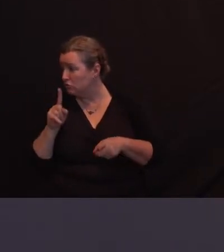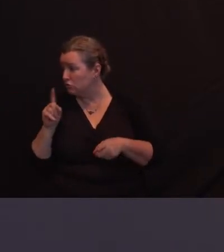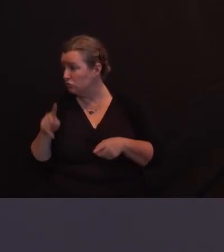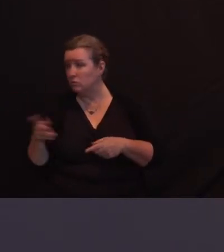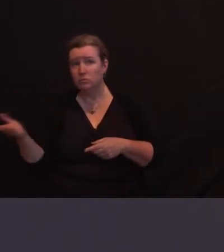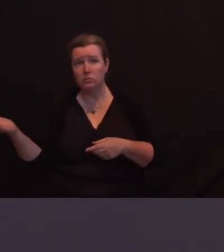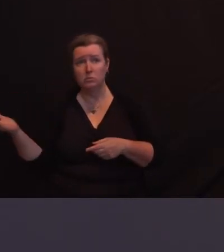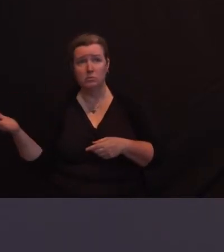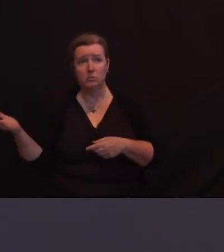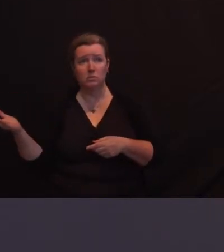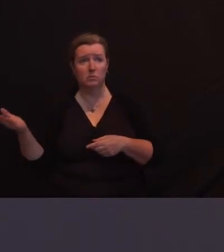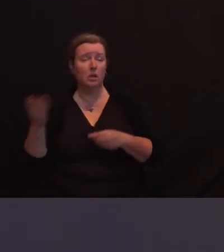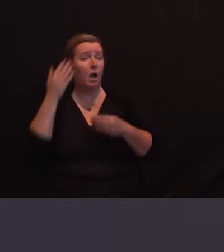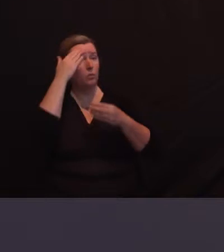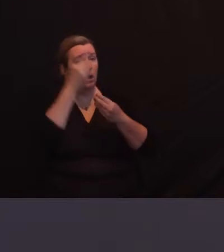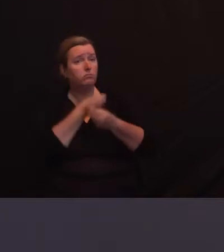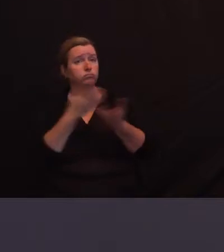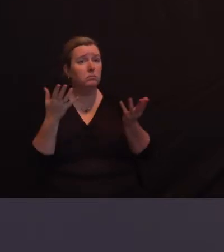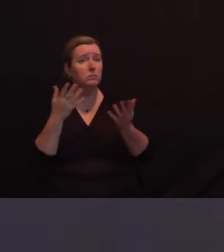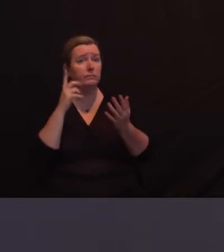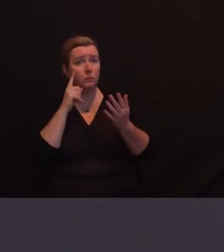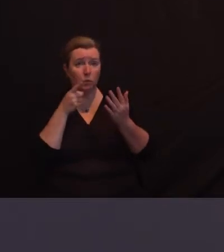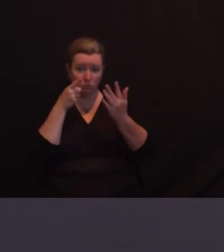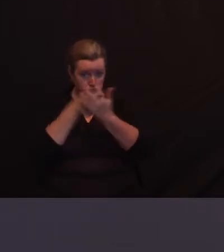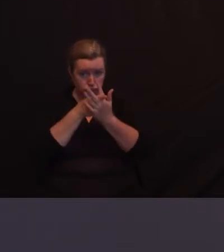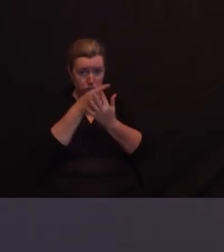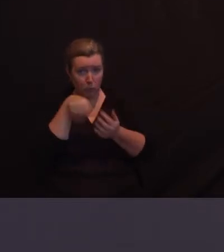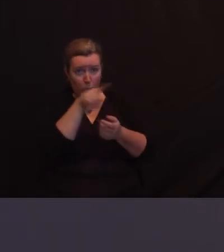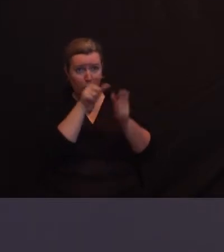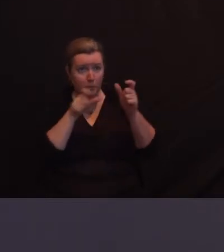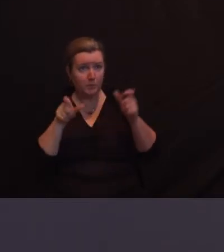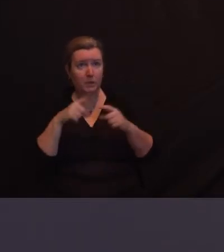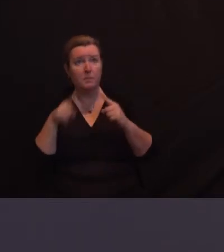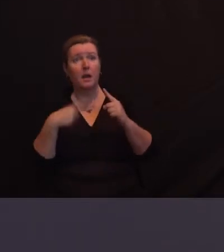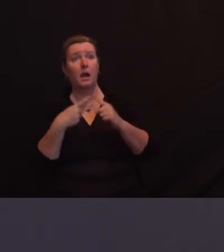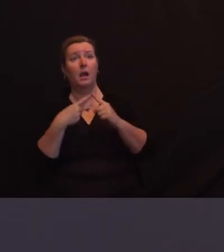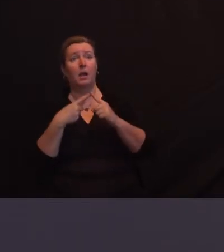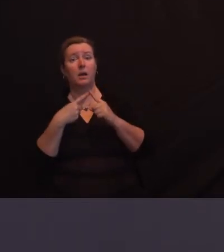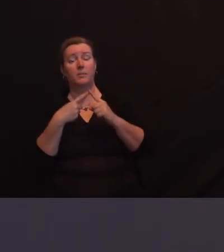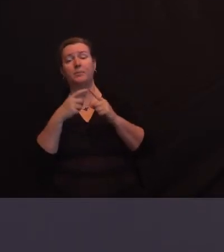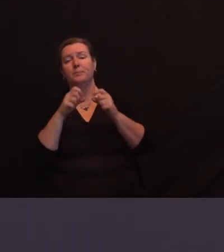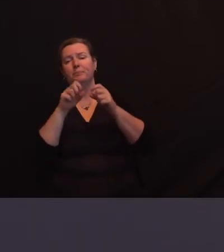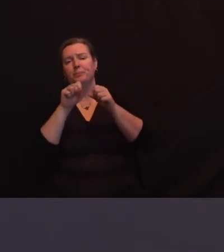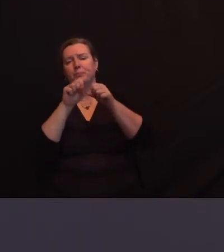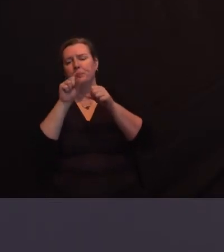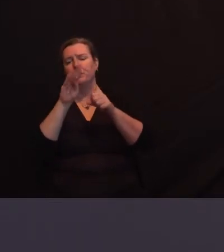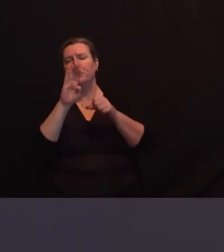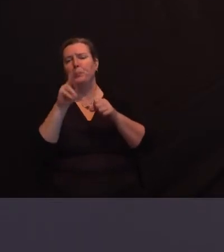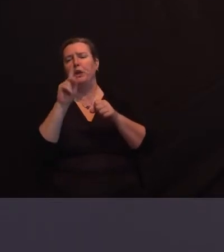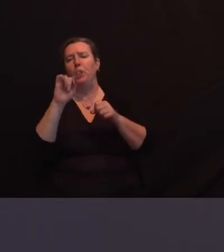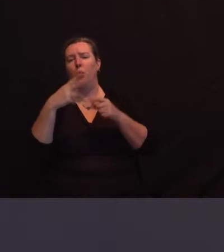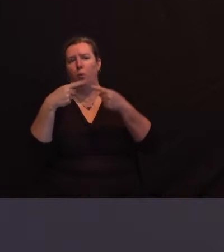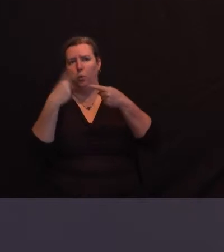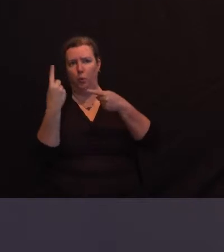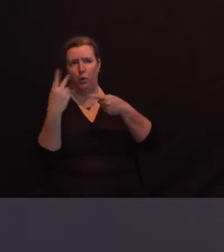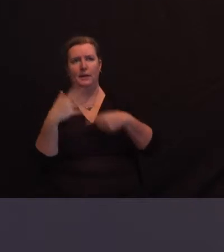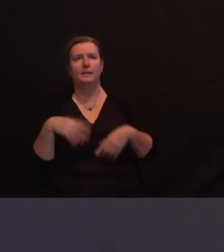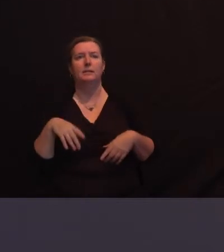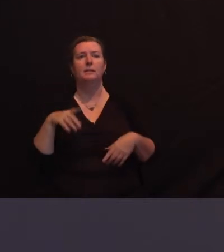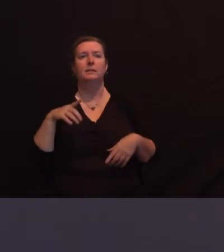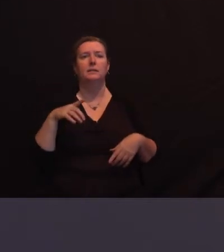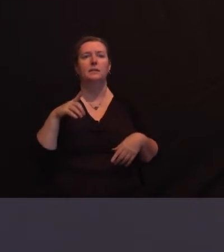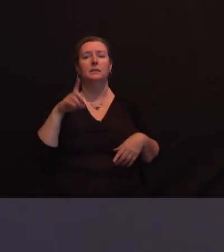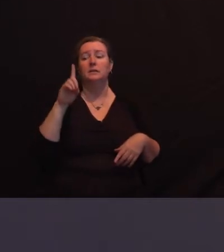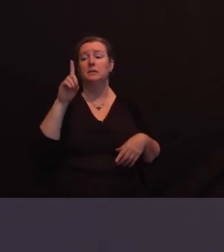message is on the breakthrough case. My message would be, even with this hellacious variant, if you are